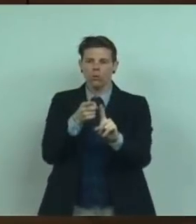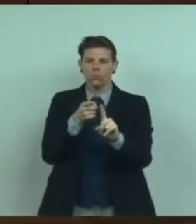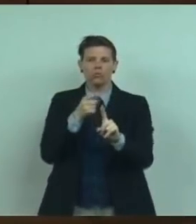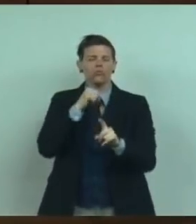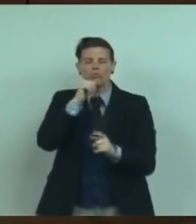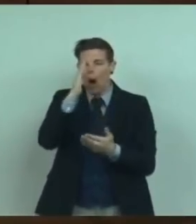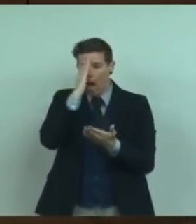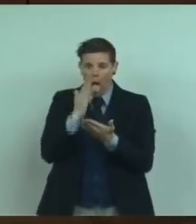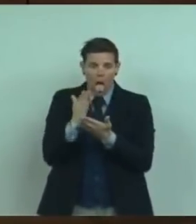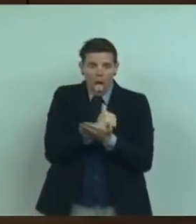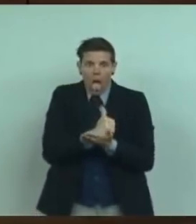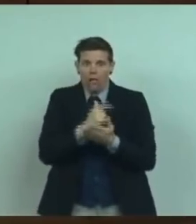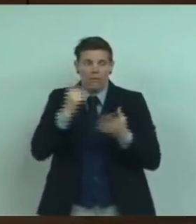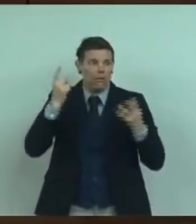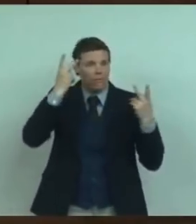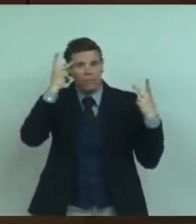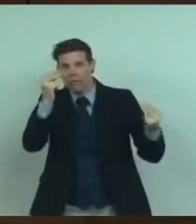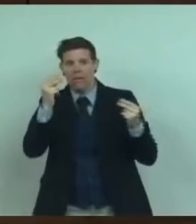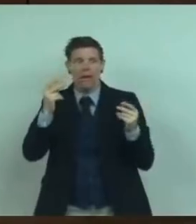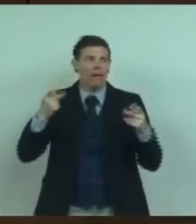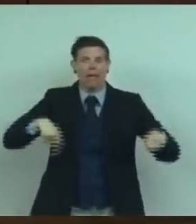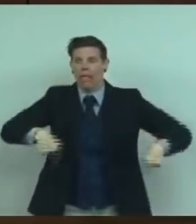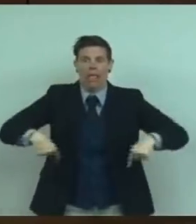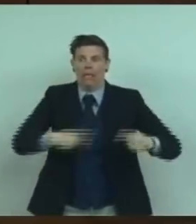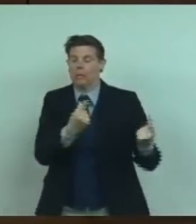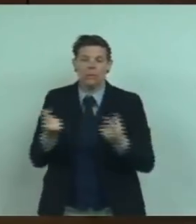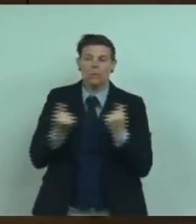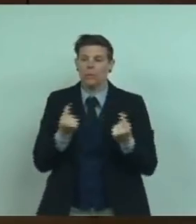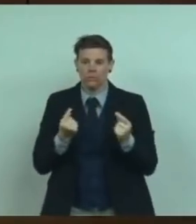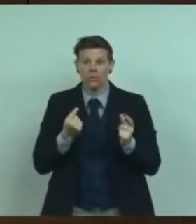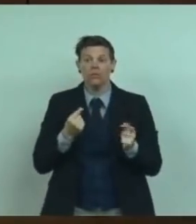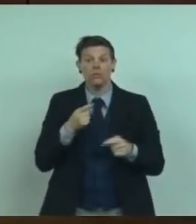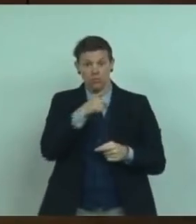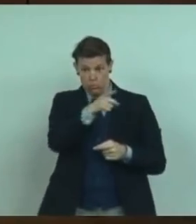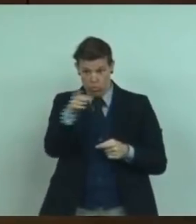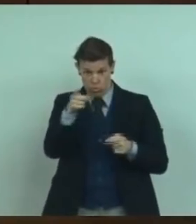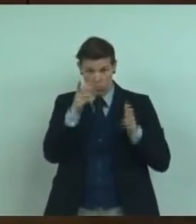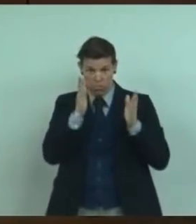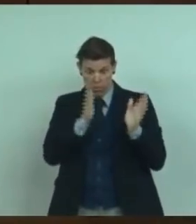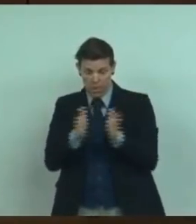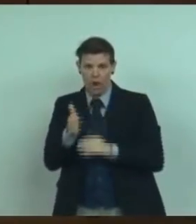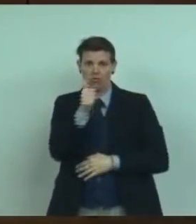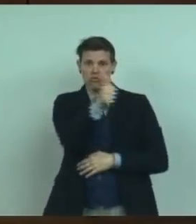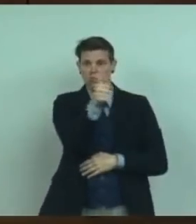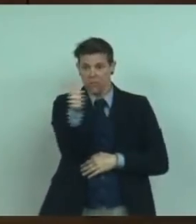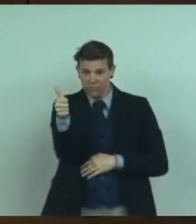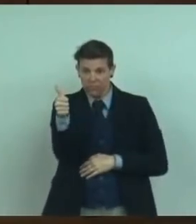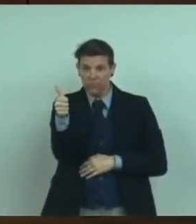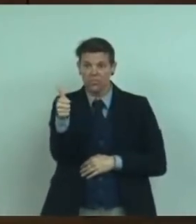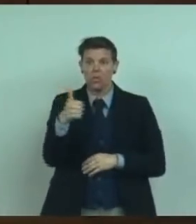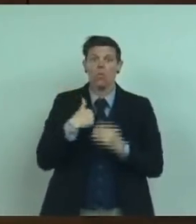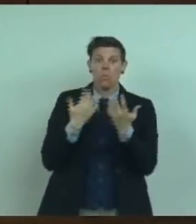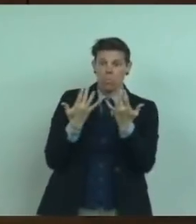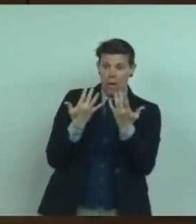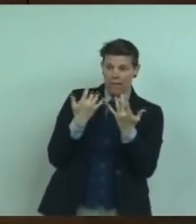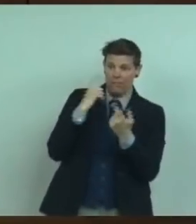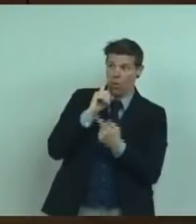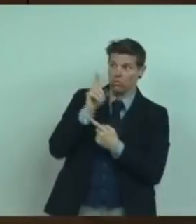work. Wait for guidance from the Department of Health, but we think it's effective mitigation to